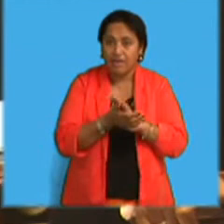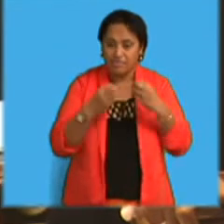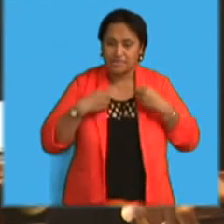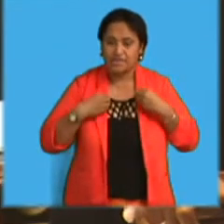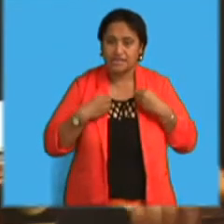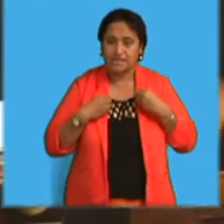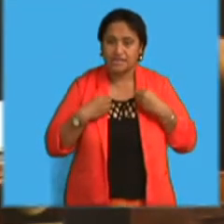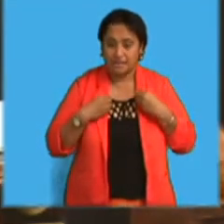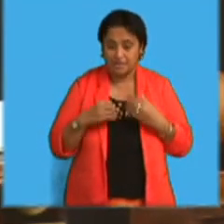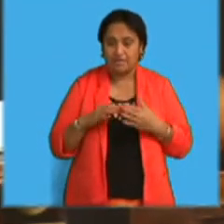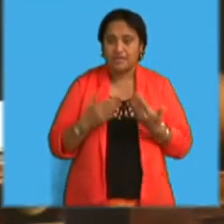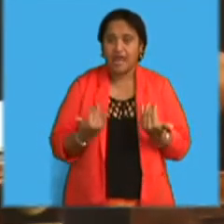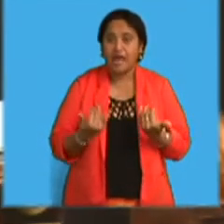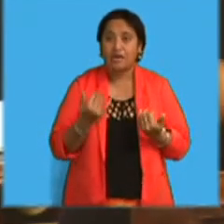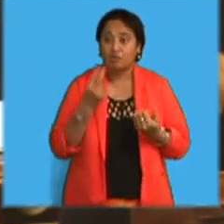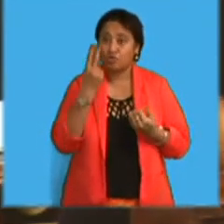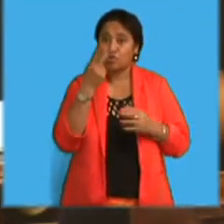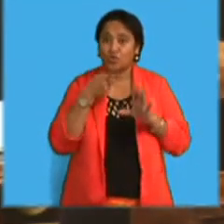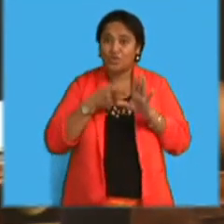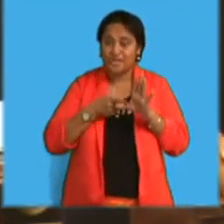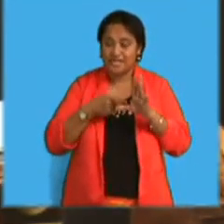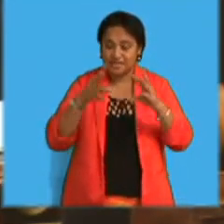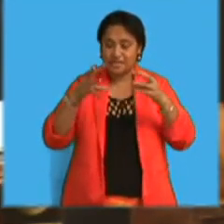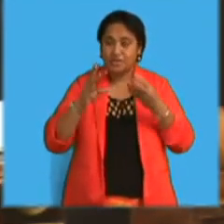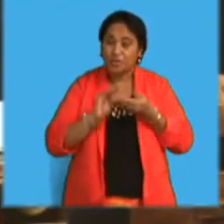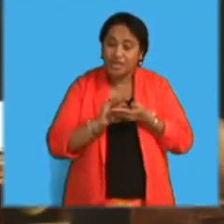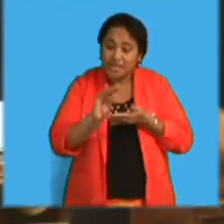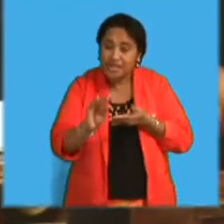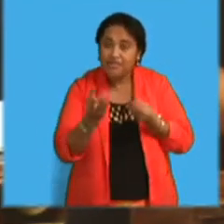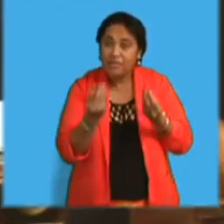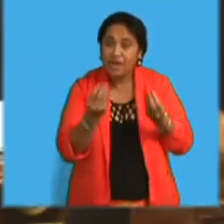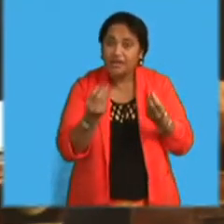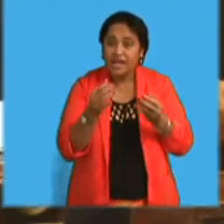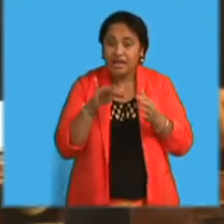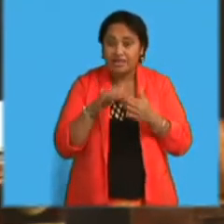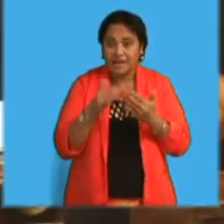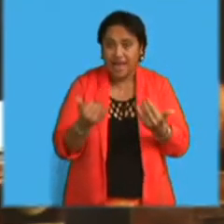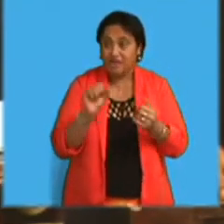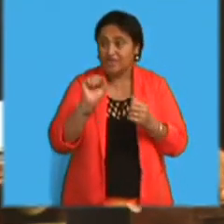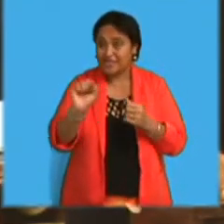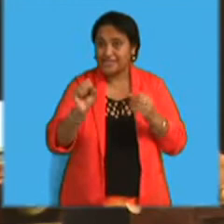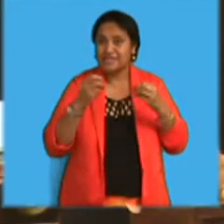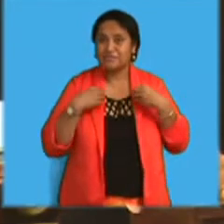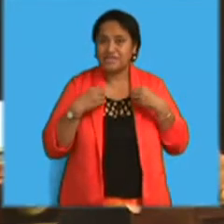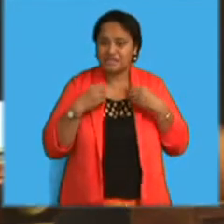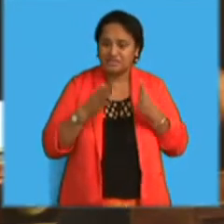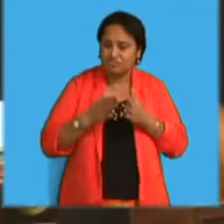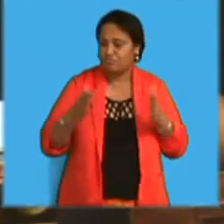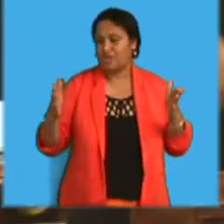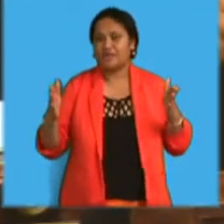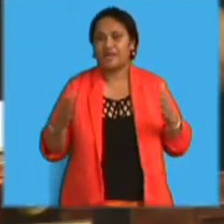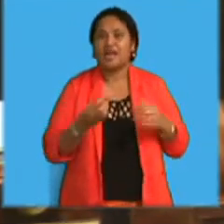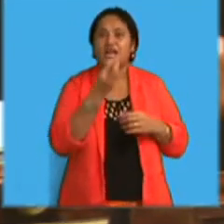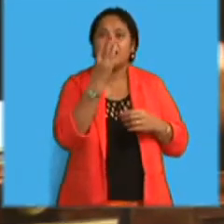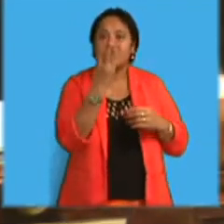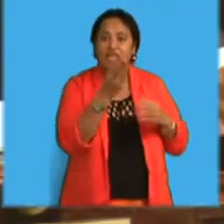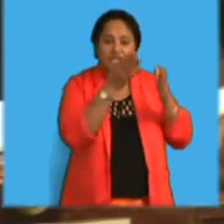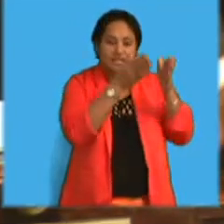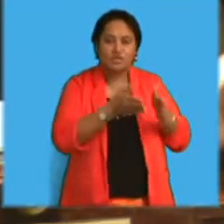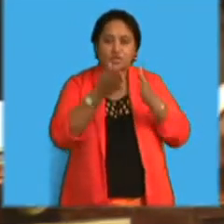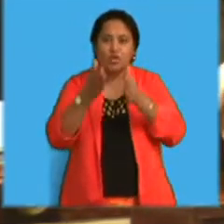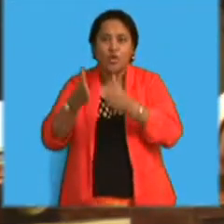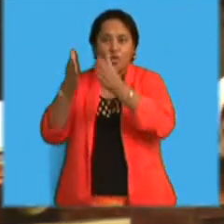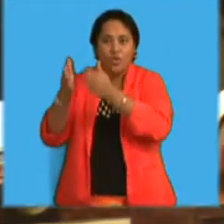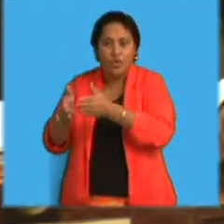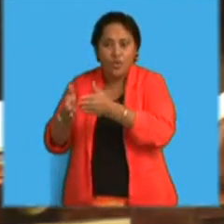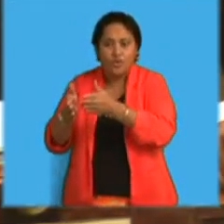Speaker. Today, 2 years after receiving his grant, he has expanded his business and has 3 stores at Nosori Market. He earns $2,000